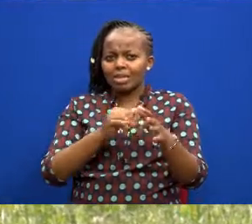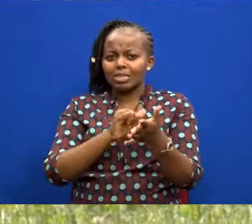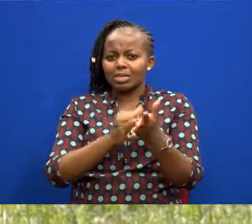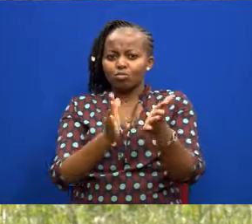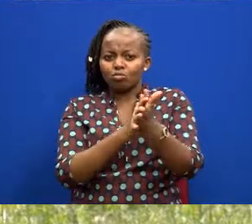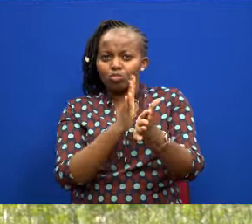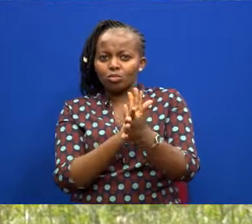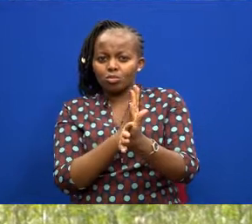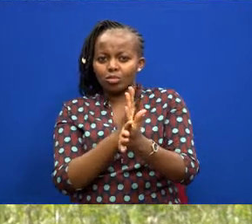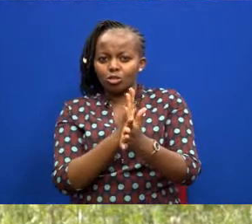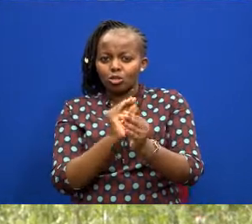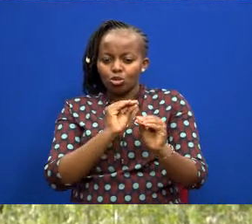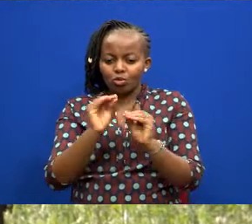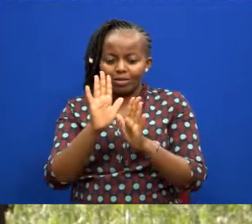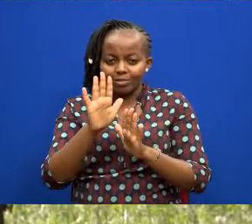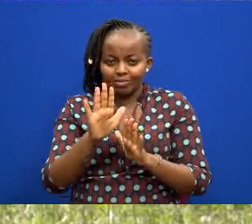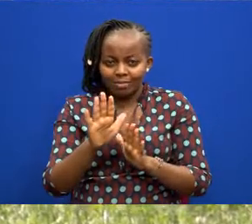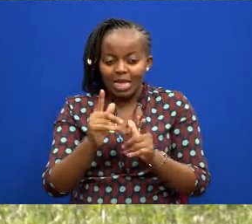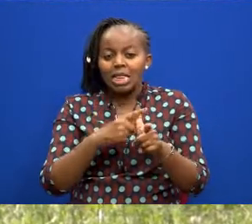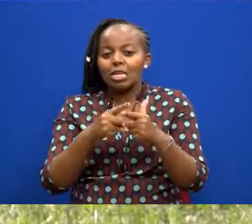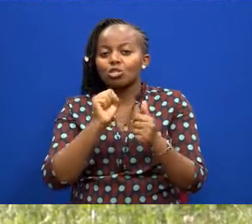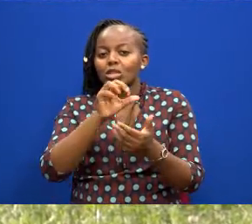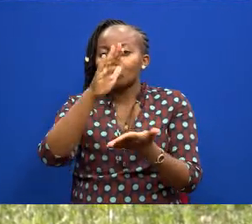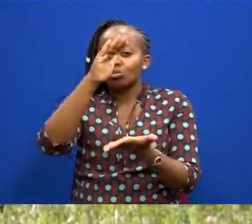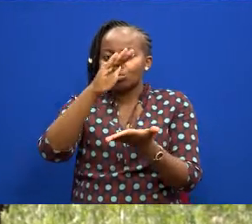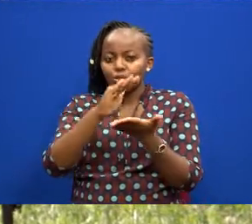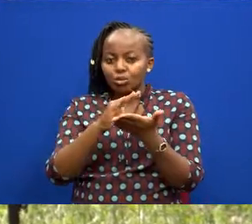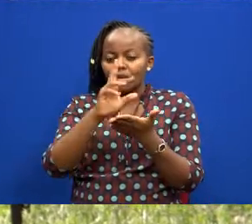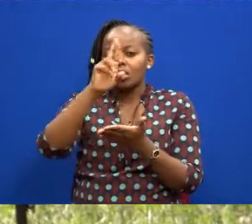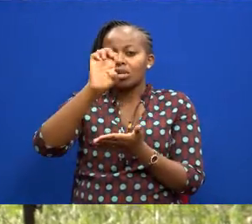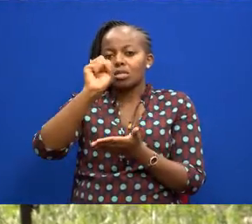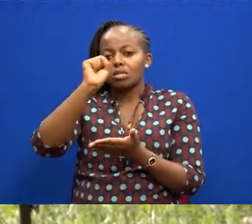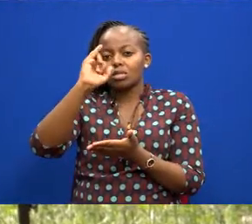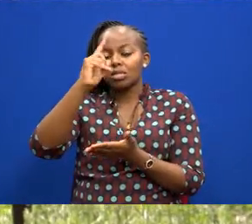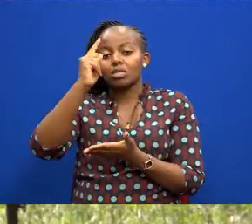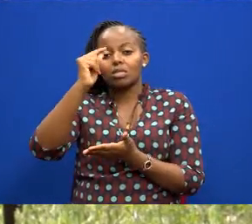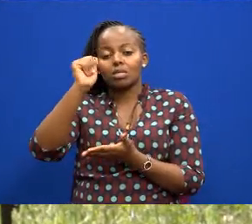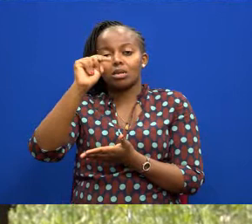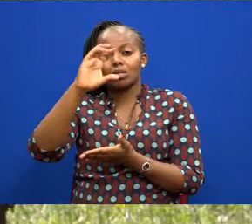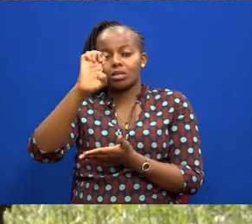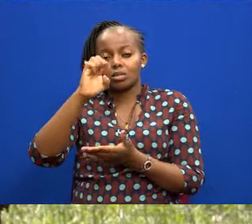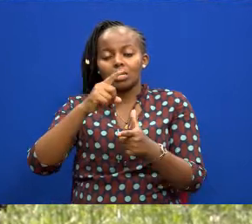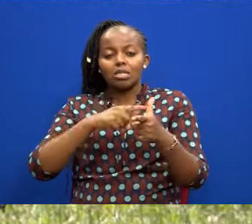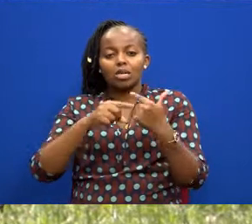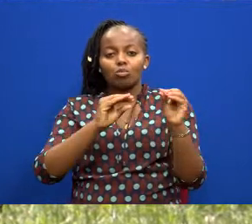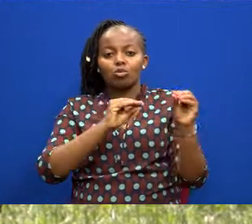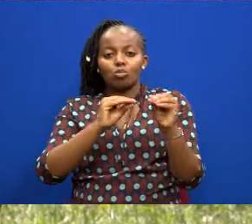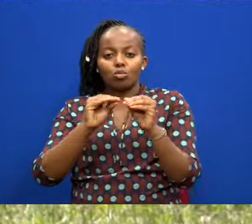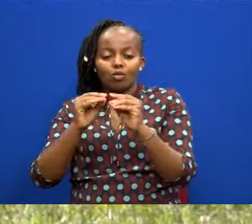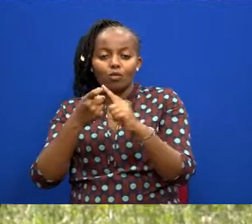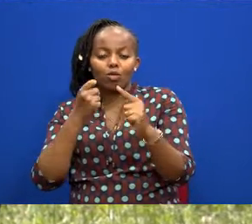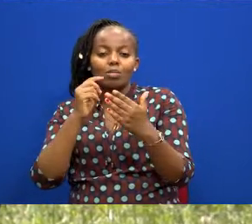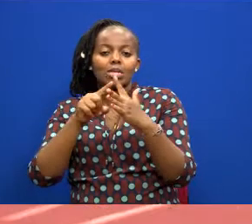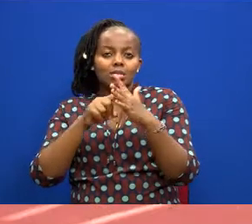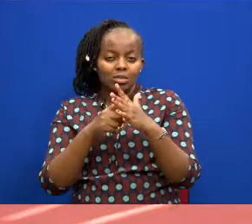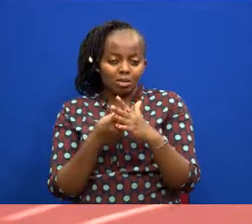your posture is leaning forward so that you're reducing the resistance as you drive off the